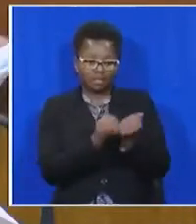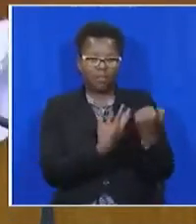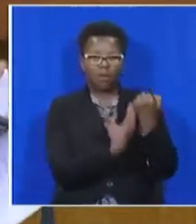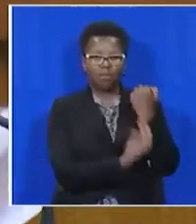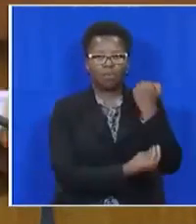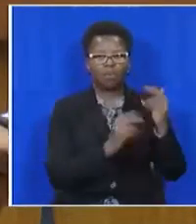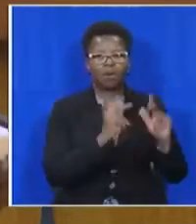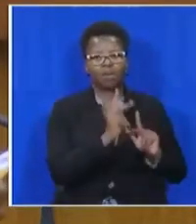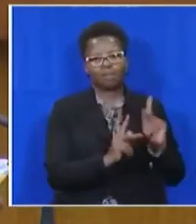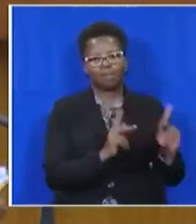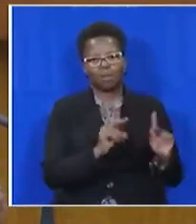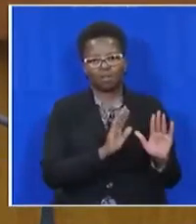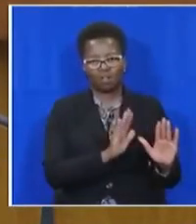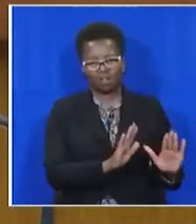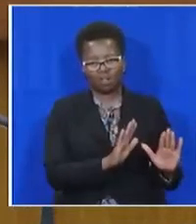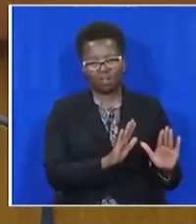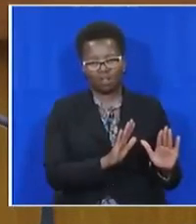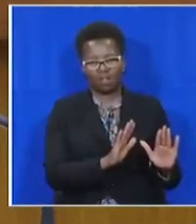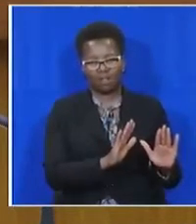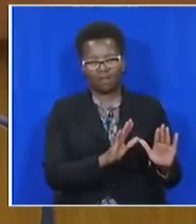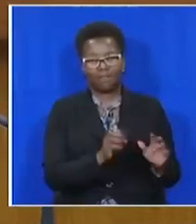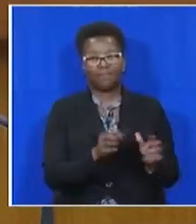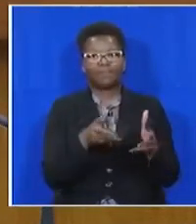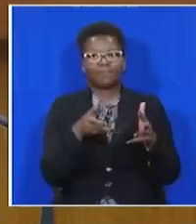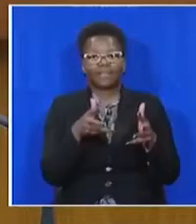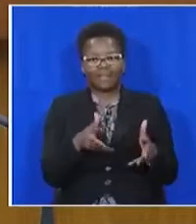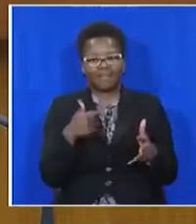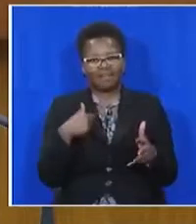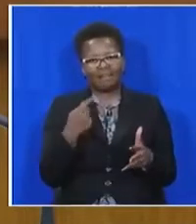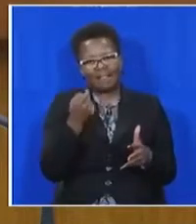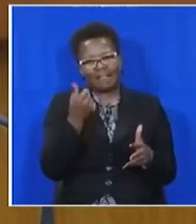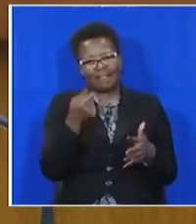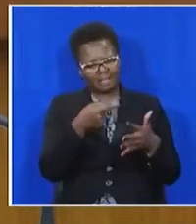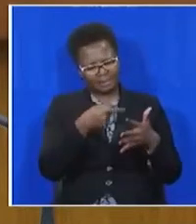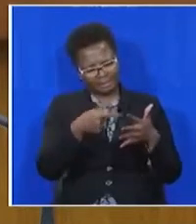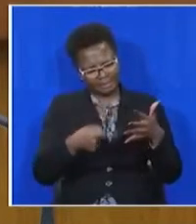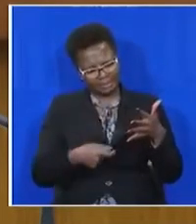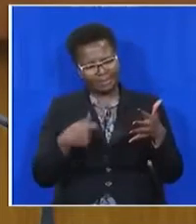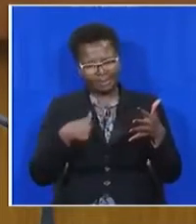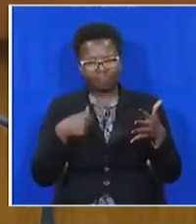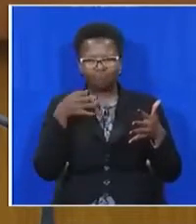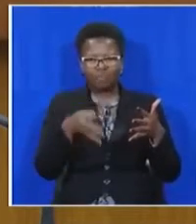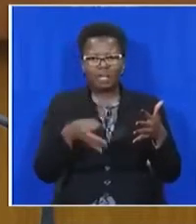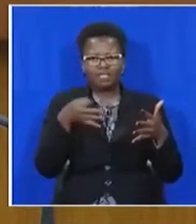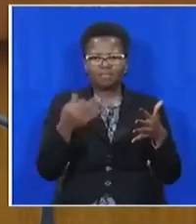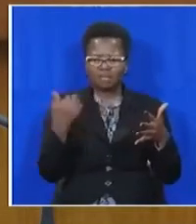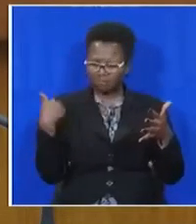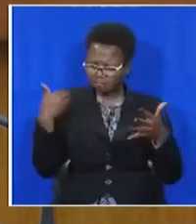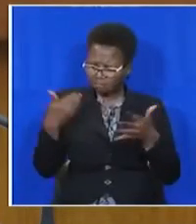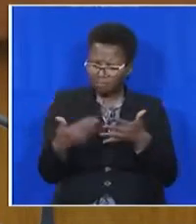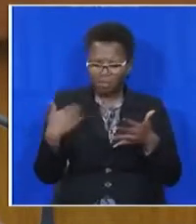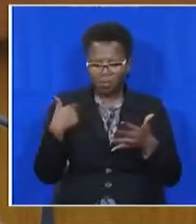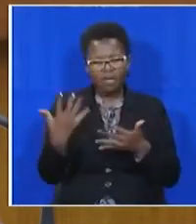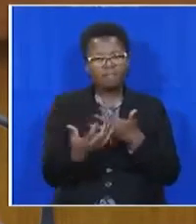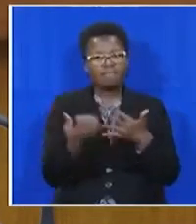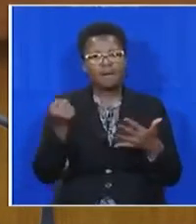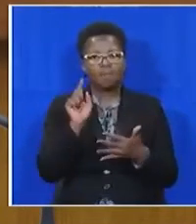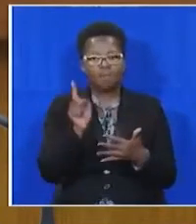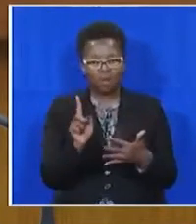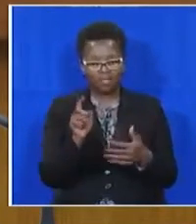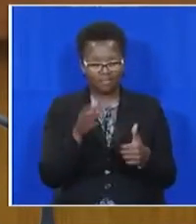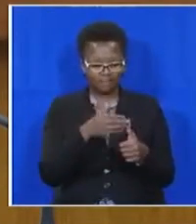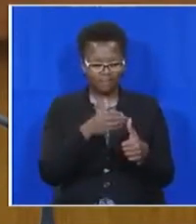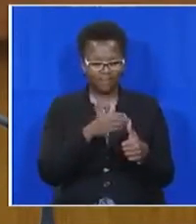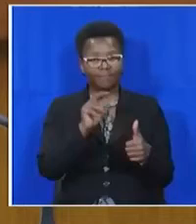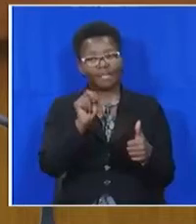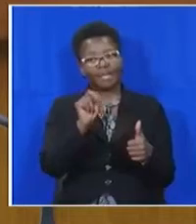unemployed. We want to visit some few highlights that the ANC has done. The NDP, to start